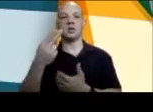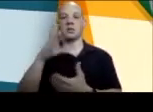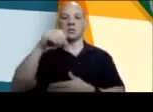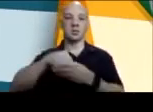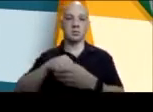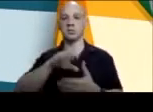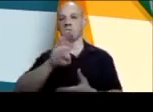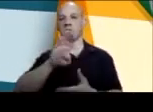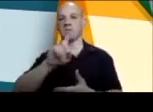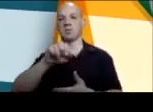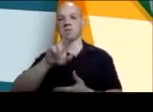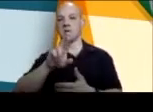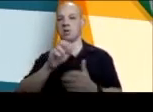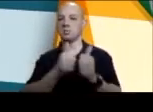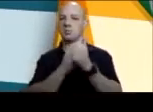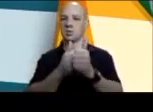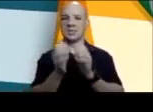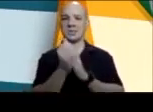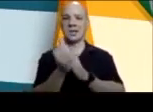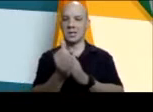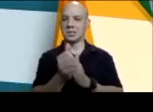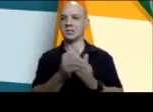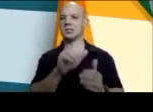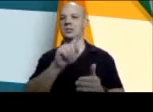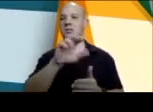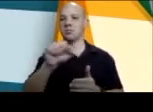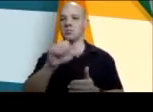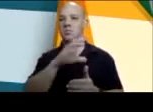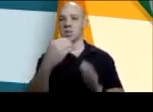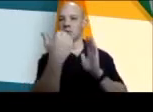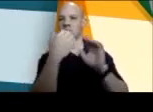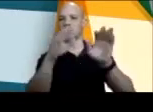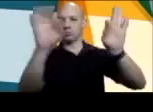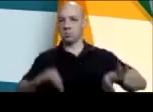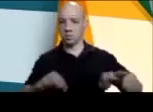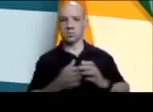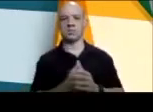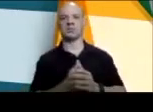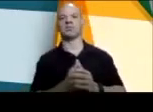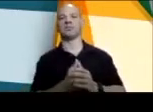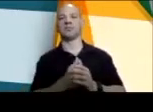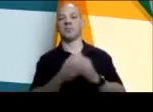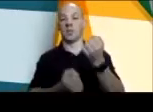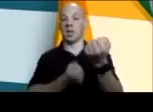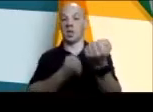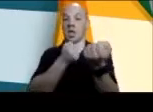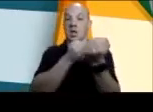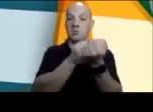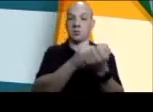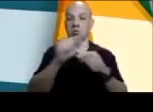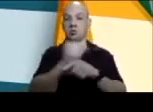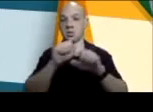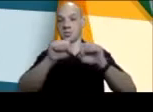guidance, tools and templates, sponsored training sessions to cover compliance areas,